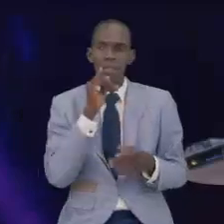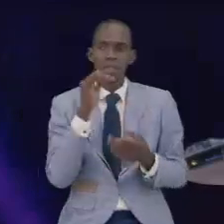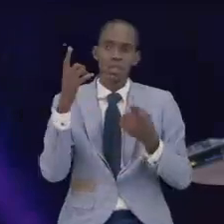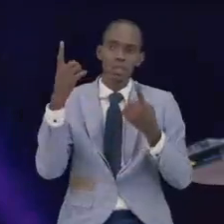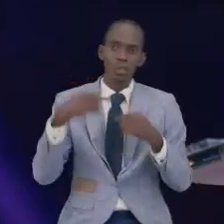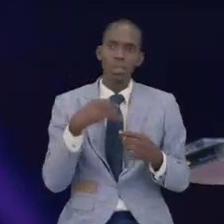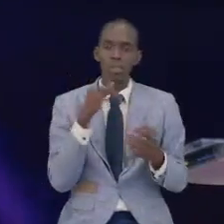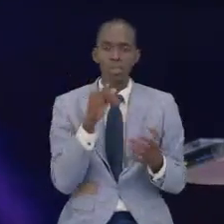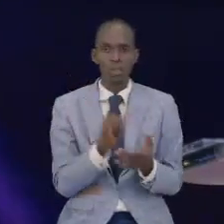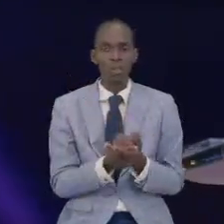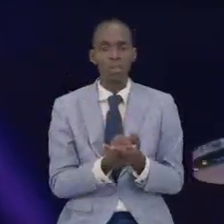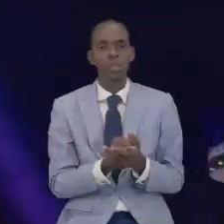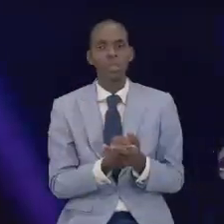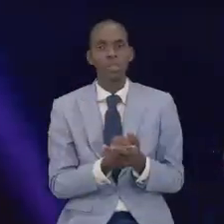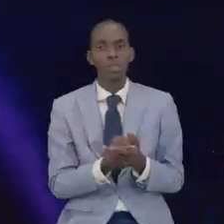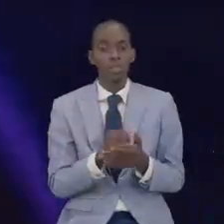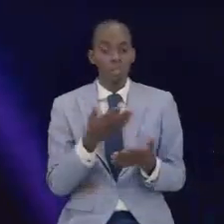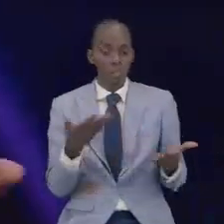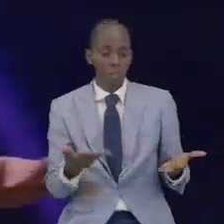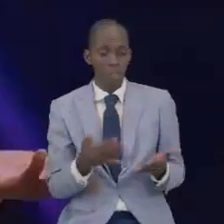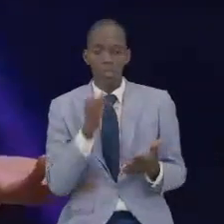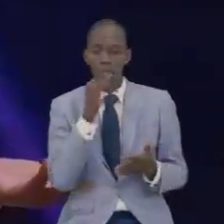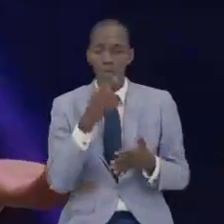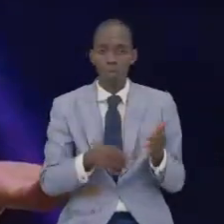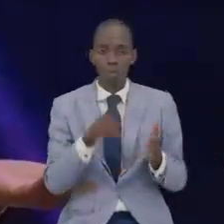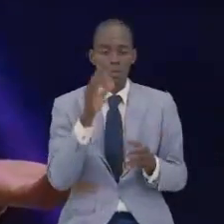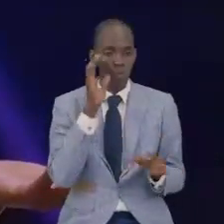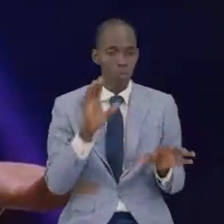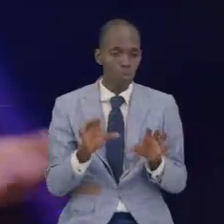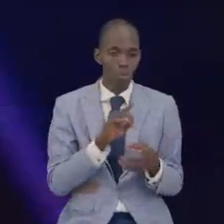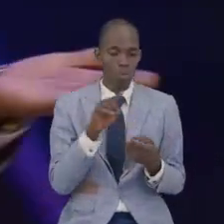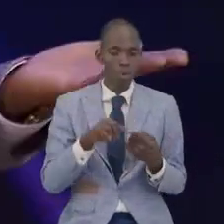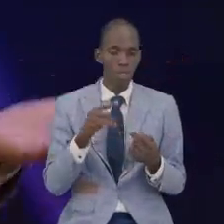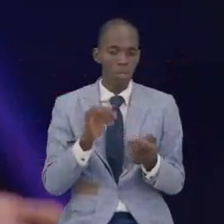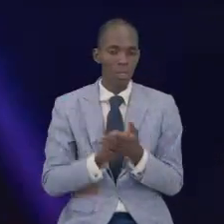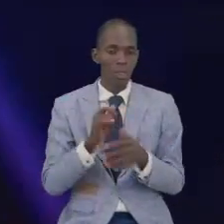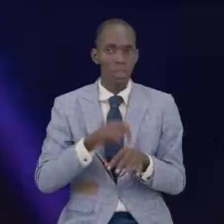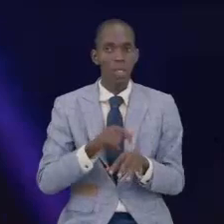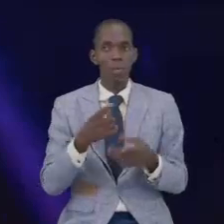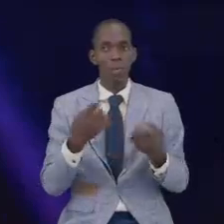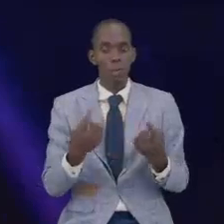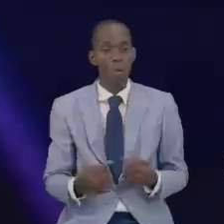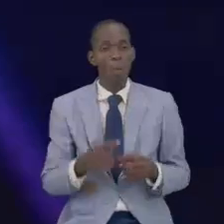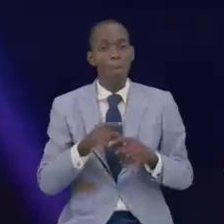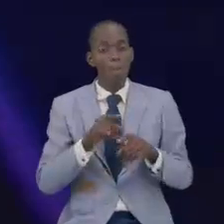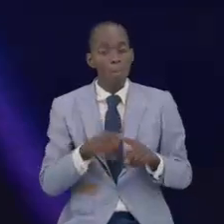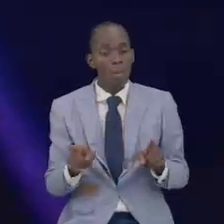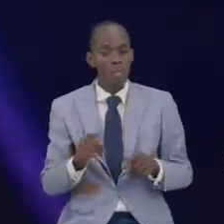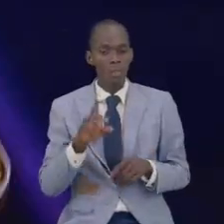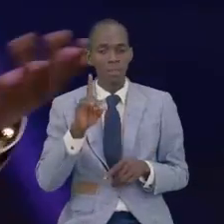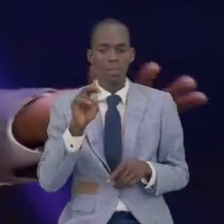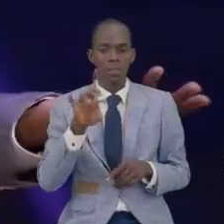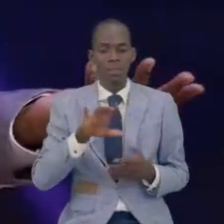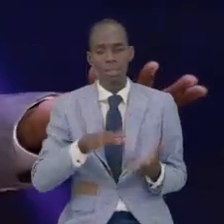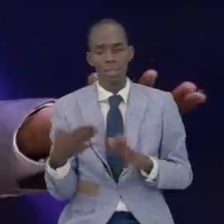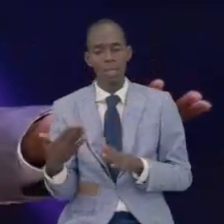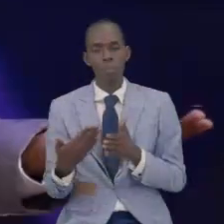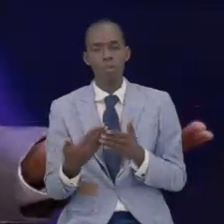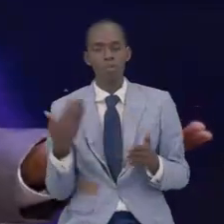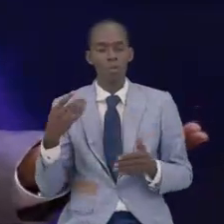your people. Here is what you will do when the Messiah comes. But he died before the Messiah came. He was